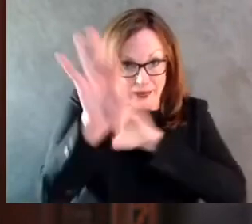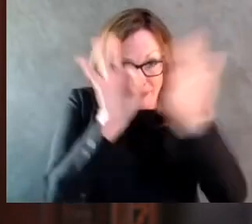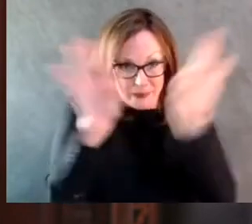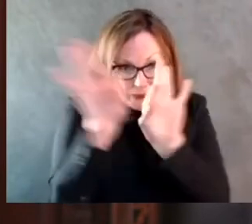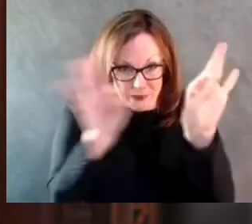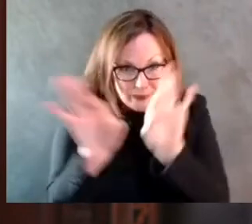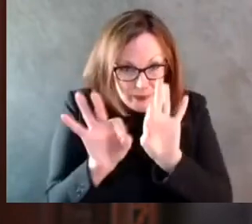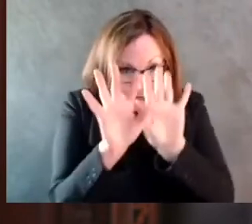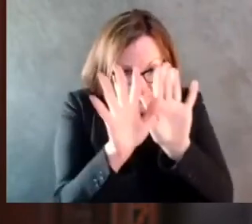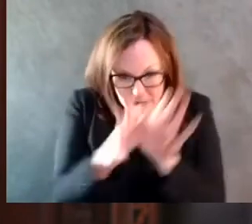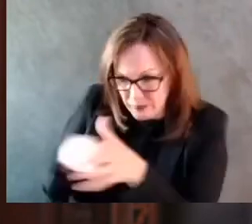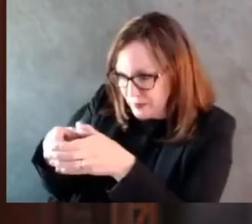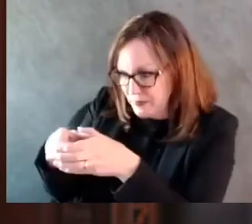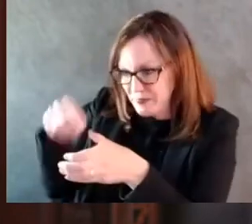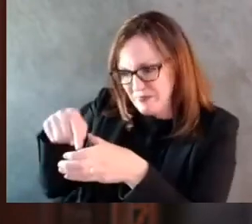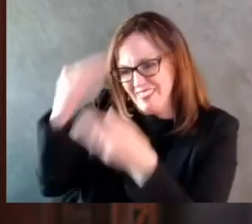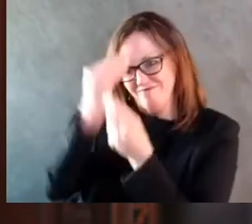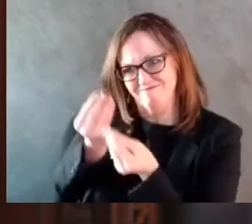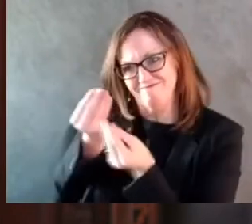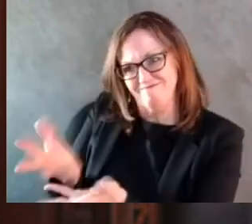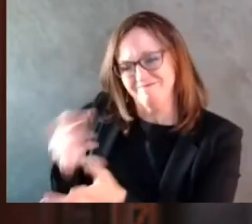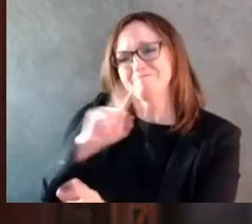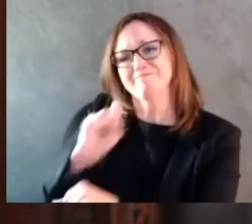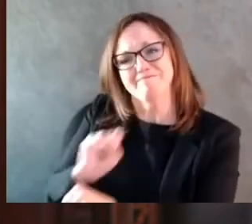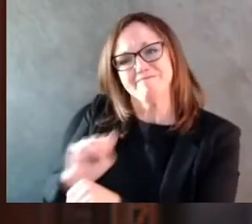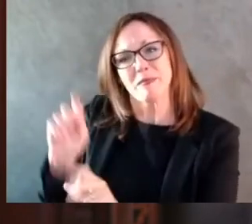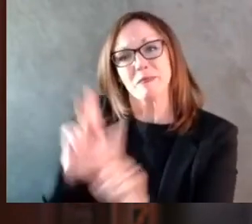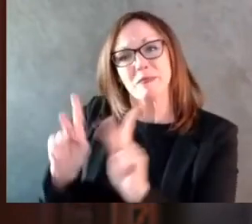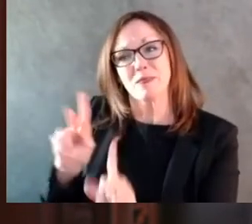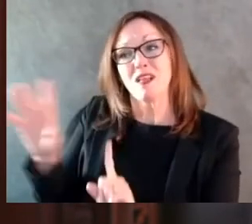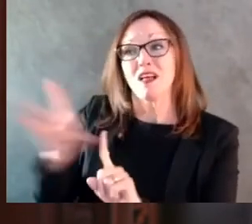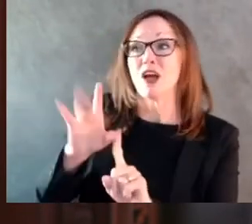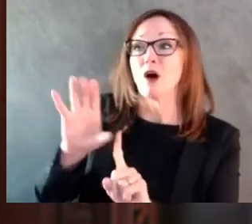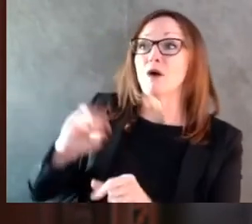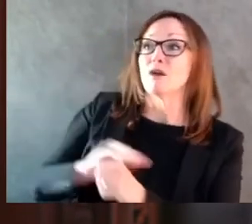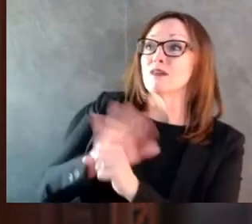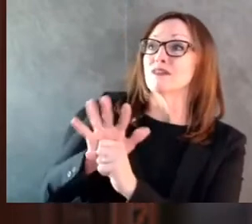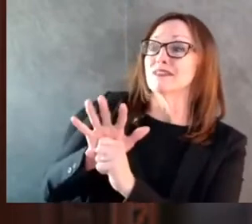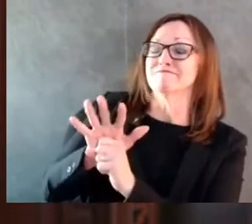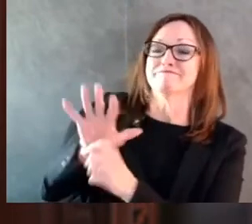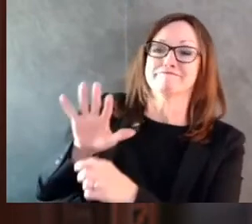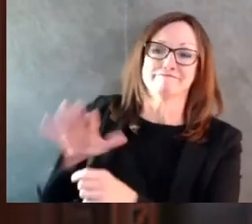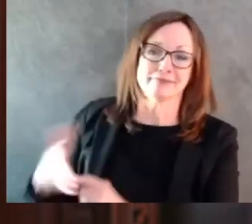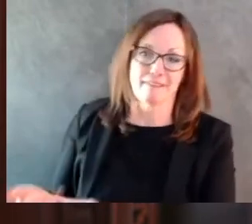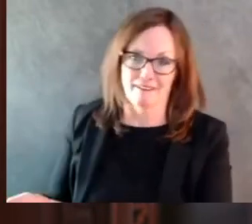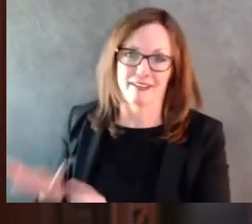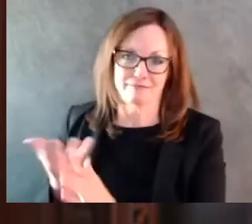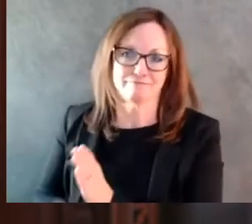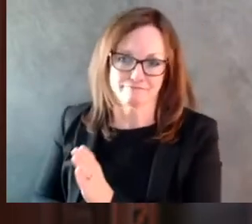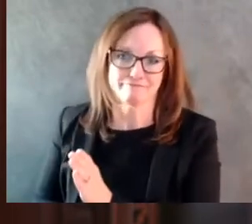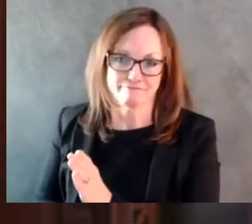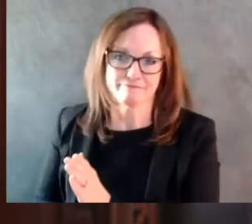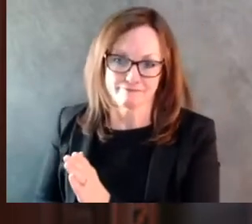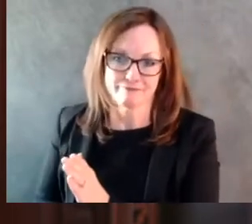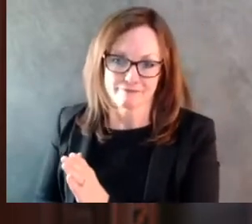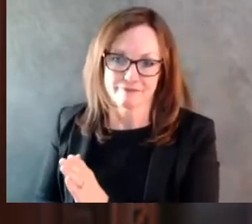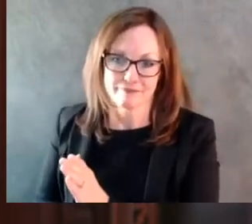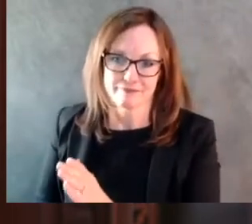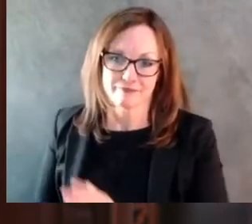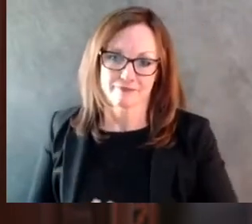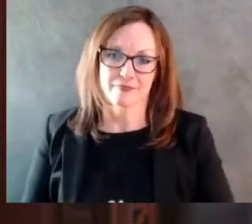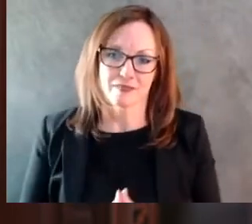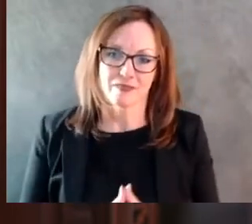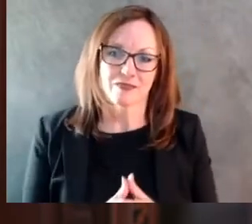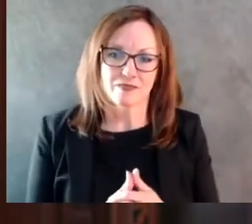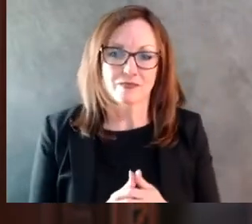white Wisconsinites, and Black Wisconsinites are experiencing a death rate over 4 times higher than their white